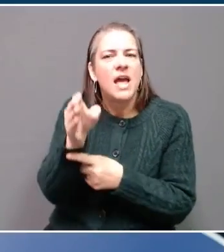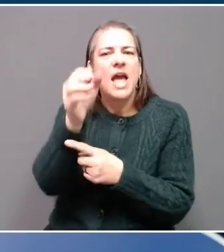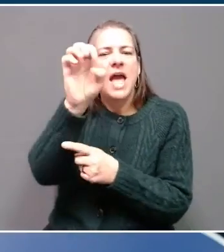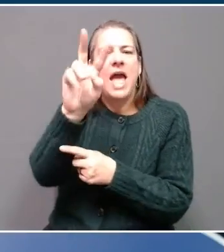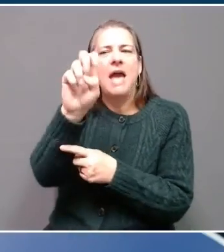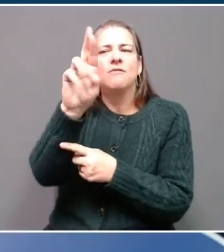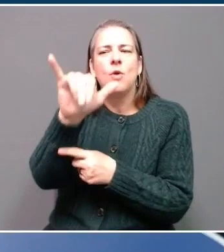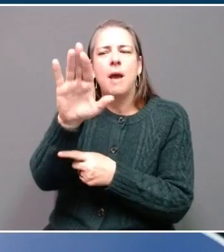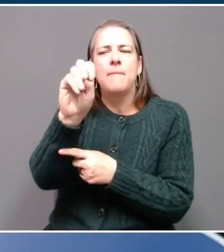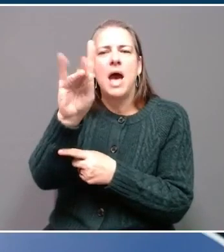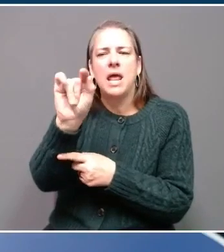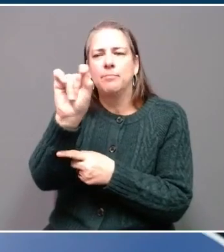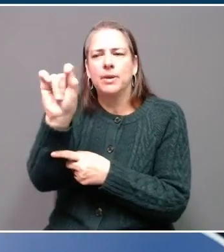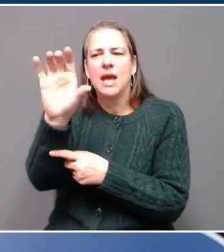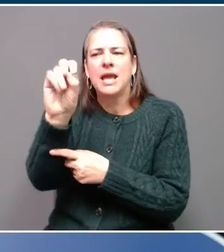governor.ky.gov/everybody-counts or email